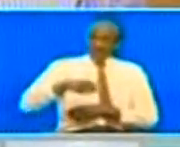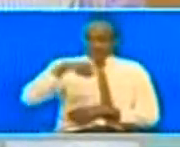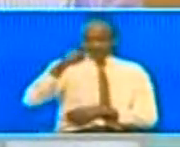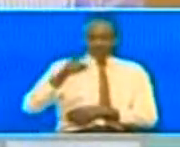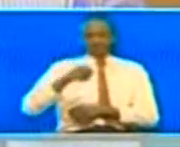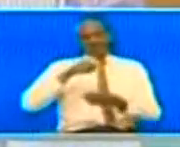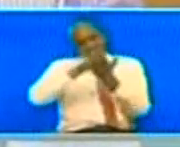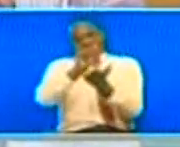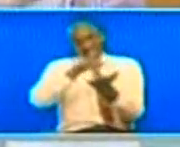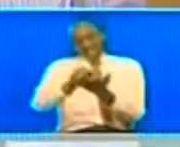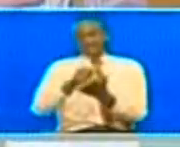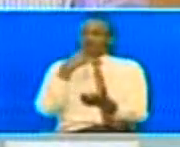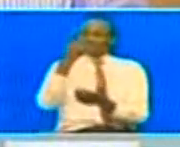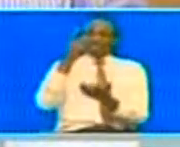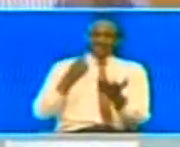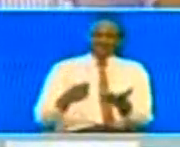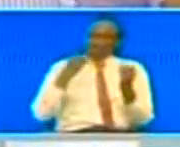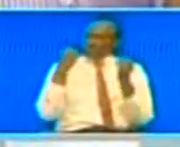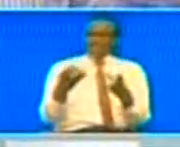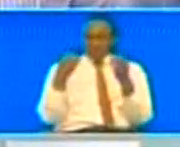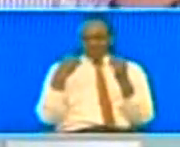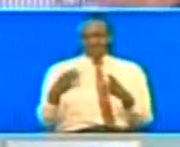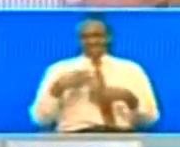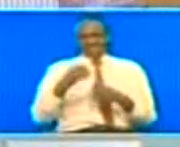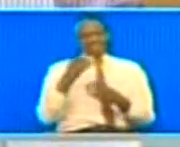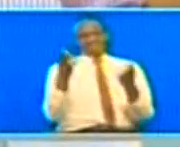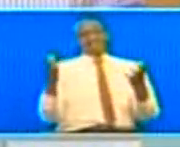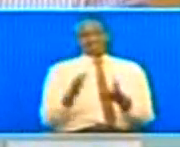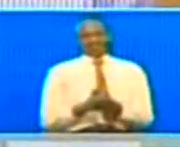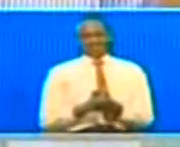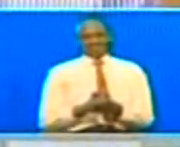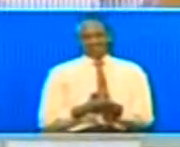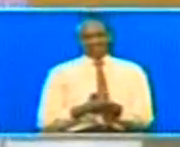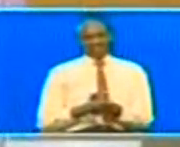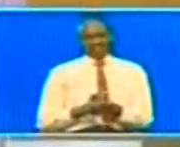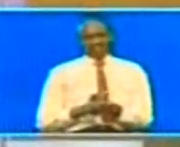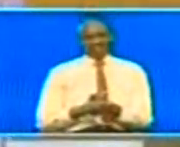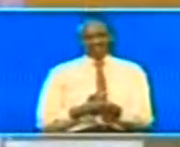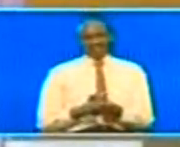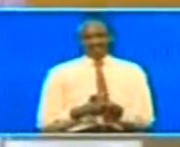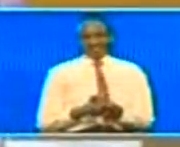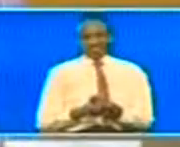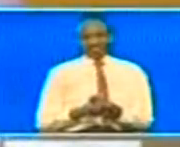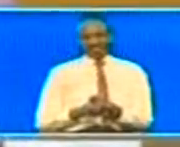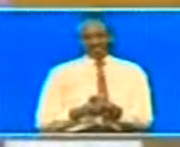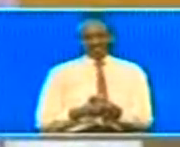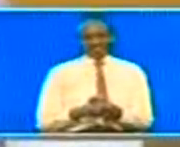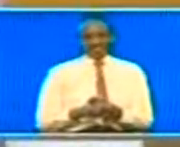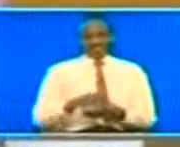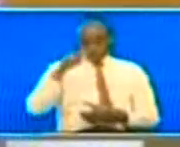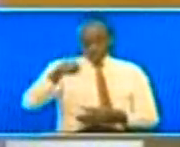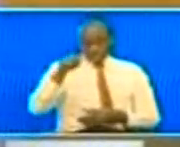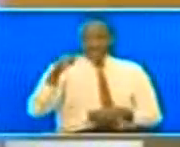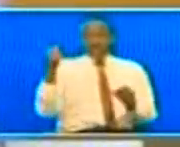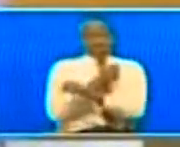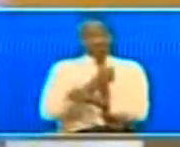pigs. You talk us about, you know, so many interesting things. Paka, in the fact is that today, I cannot